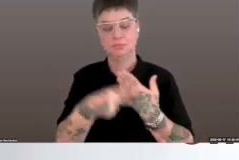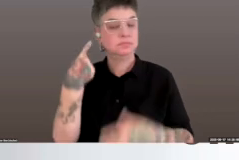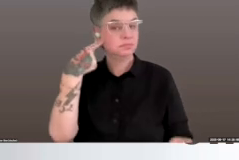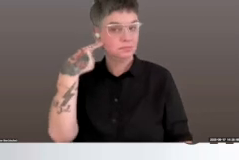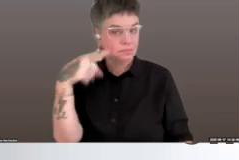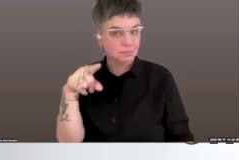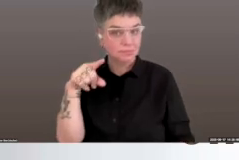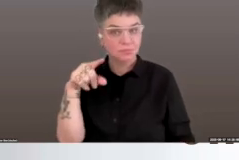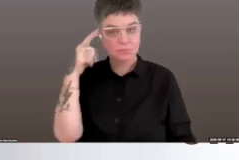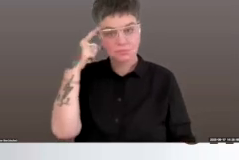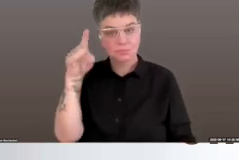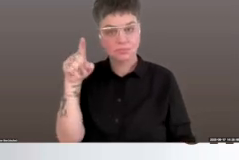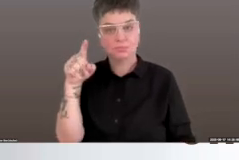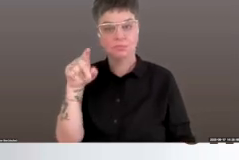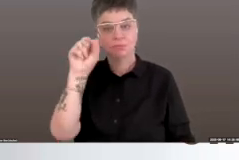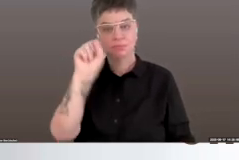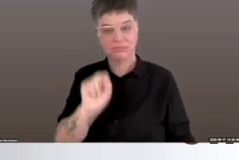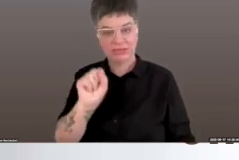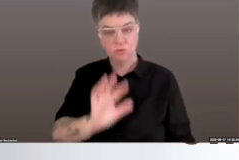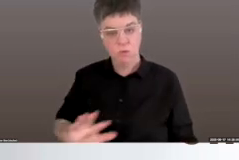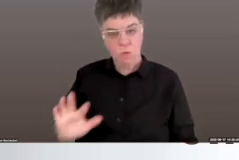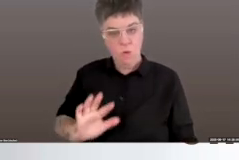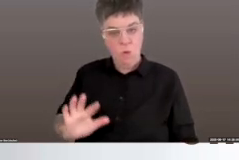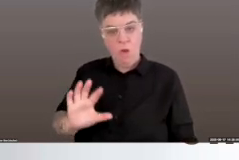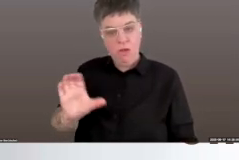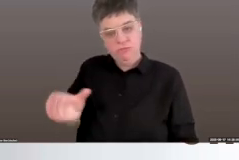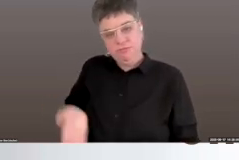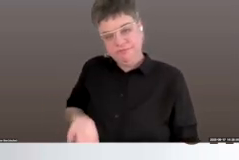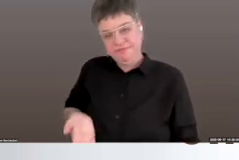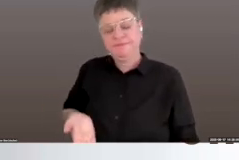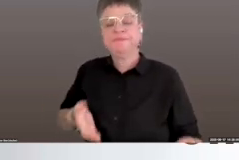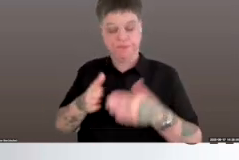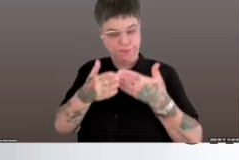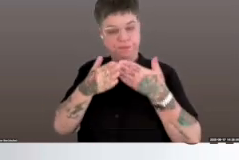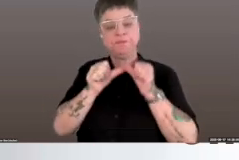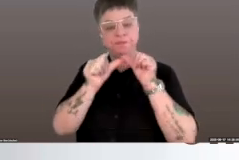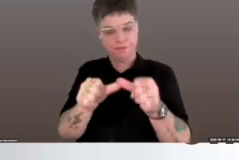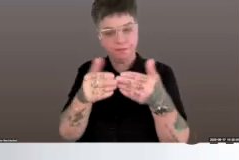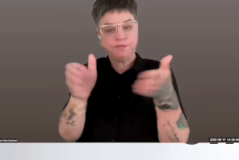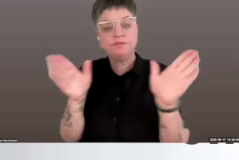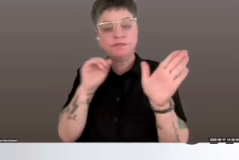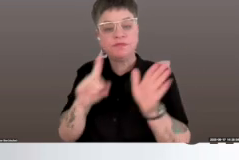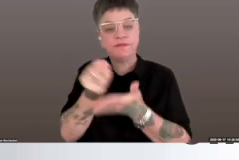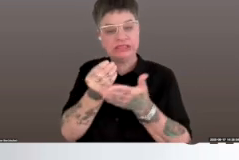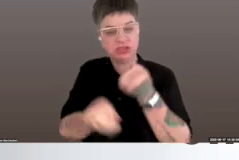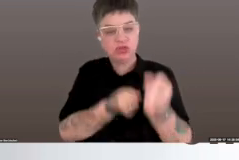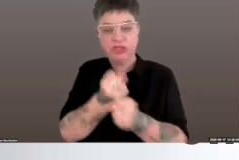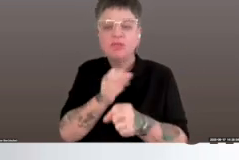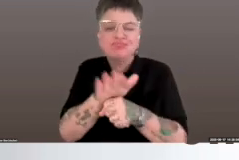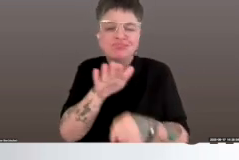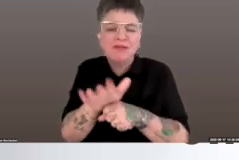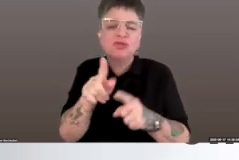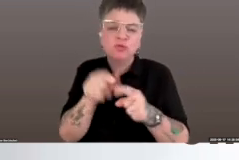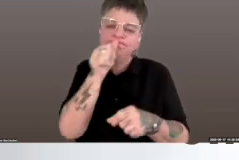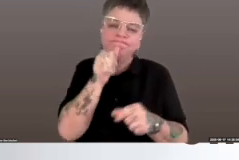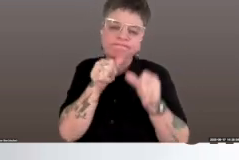for South Coast, they're expected to remain open through the fiscal year. They have enough funding to get through this year. Same